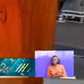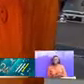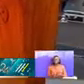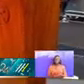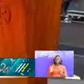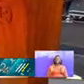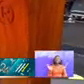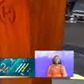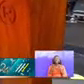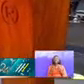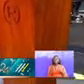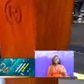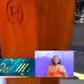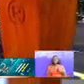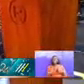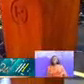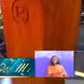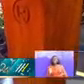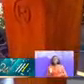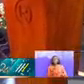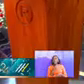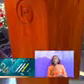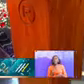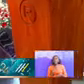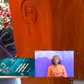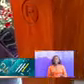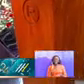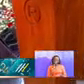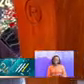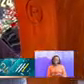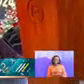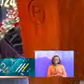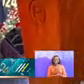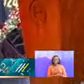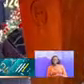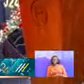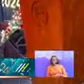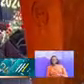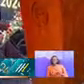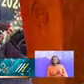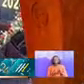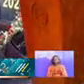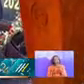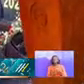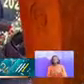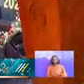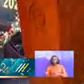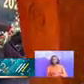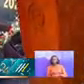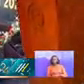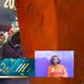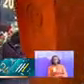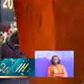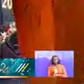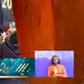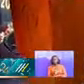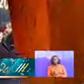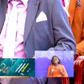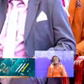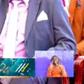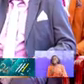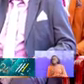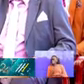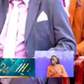our truths our principles they applying them and they have results the church is teaching them but not applying